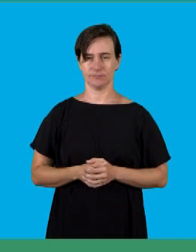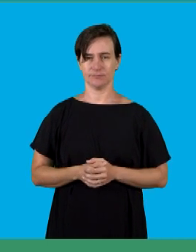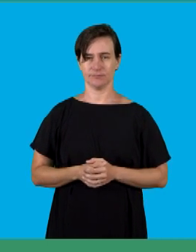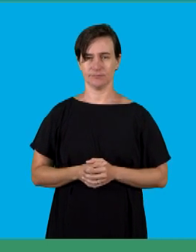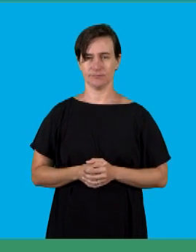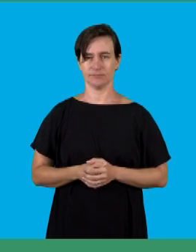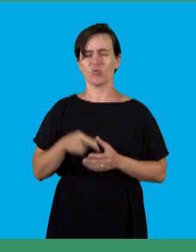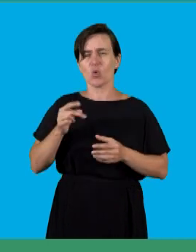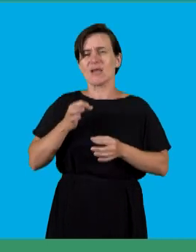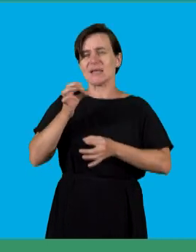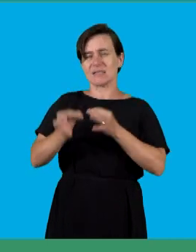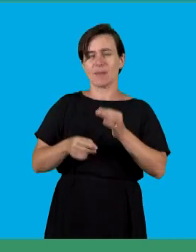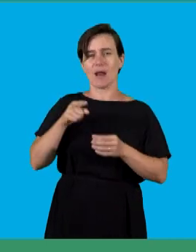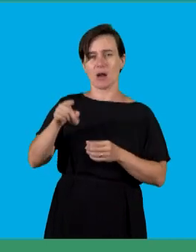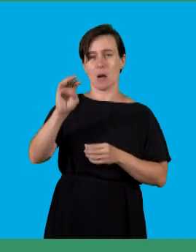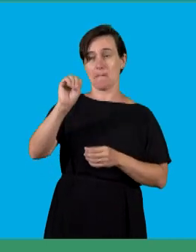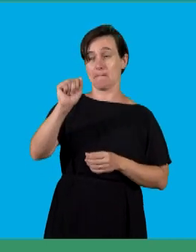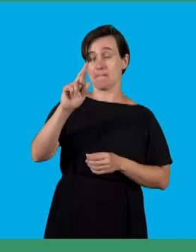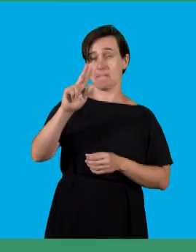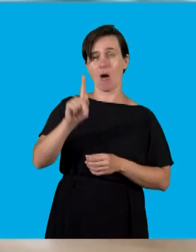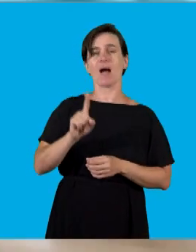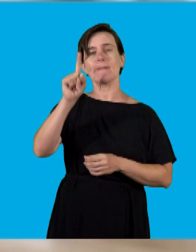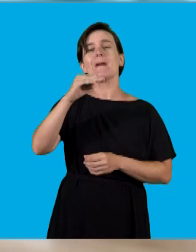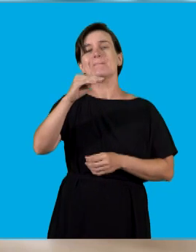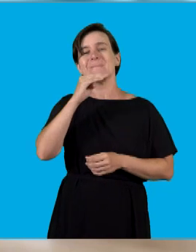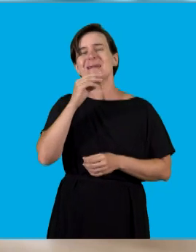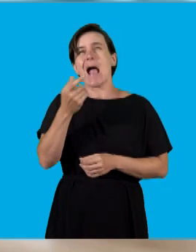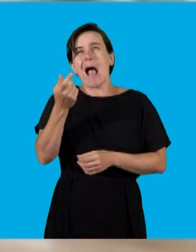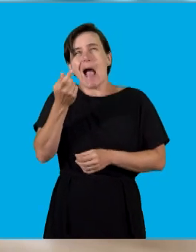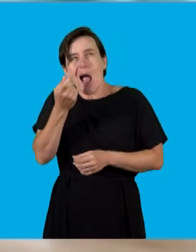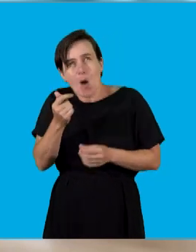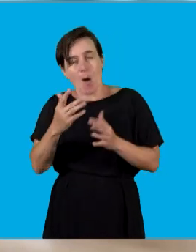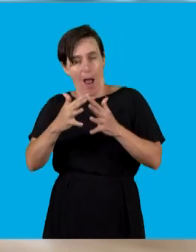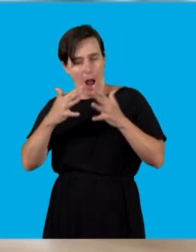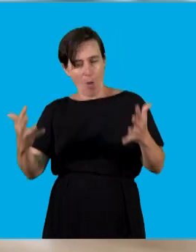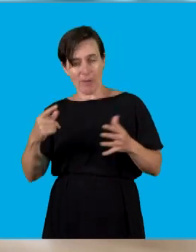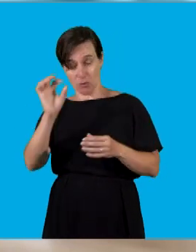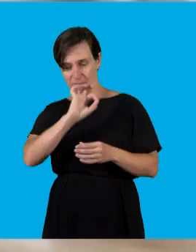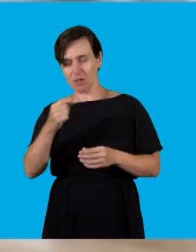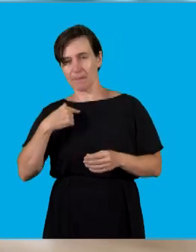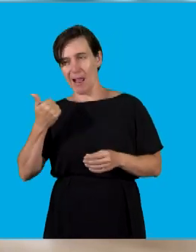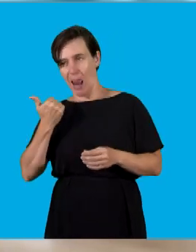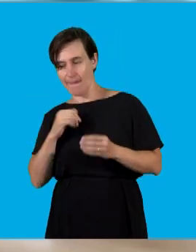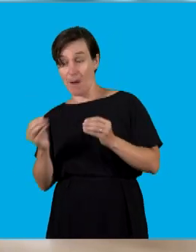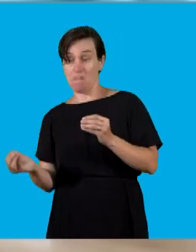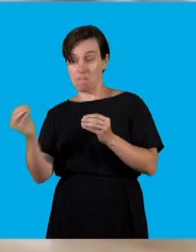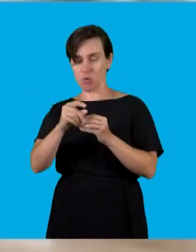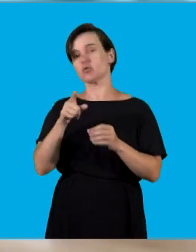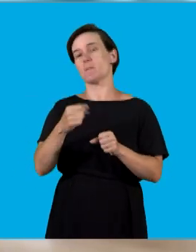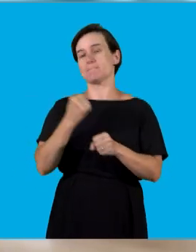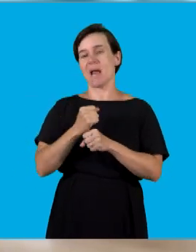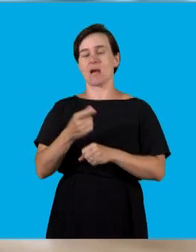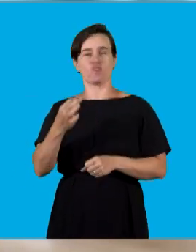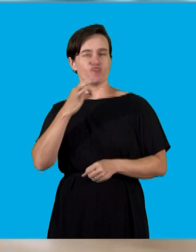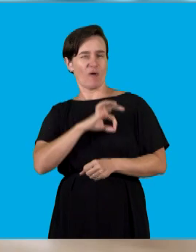smoothie. So to explain markup in simple terms, we simply determine how much percentage profit do we want